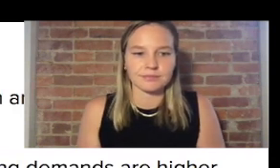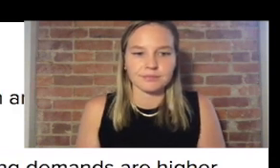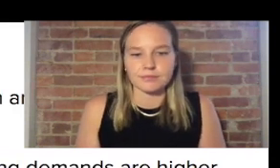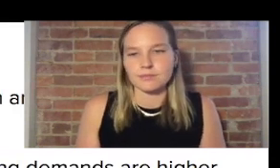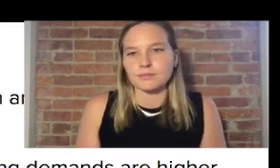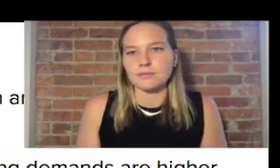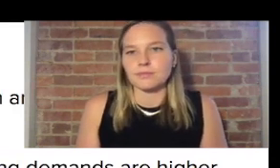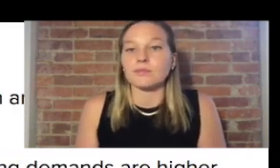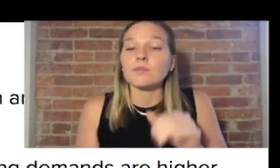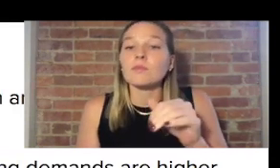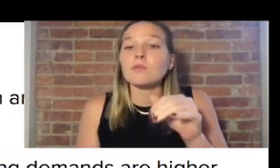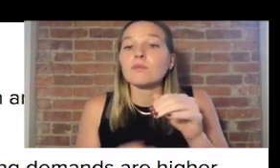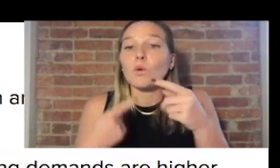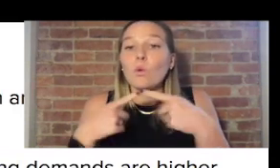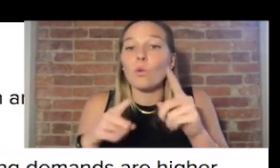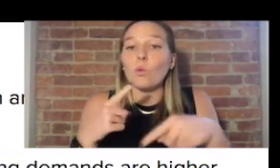to that lesson.